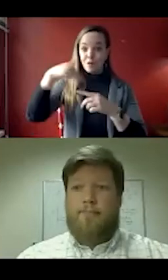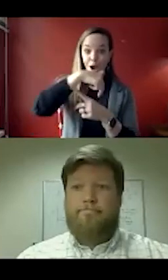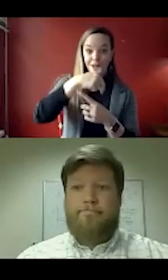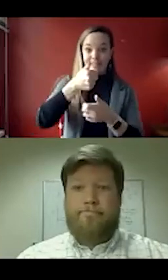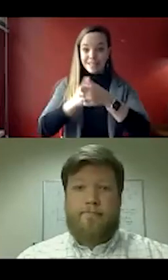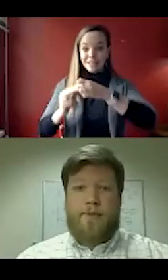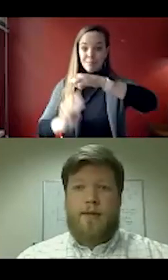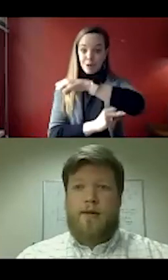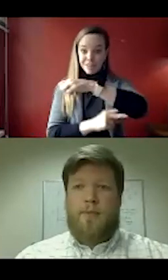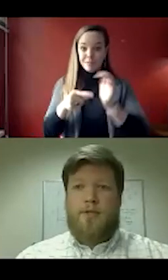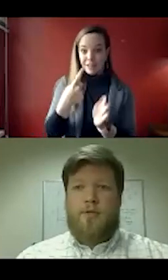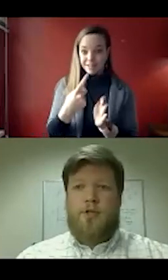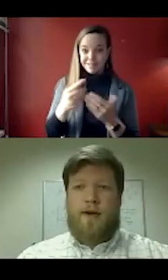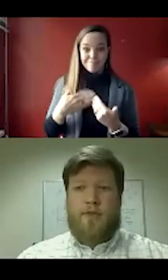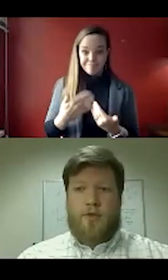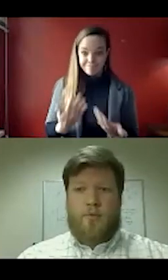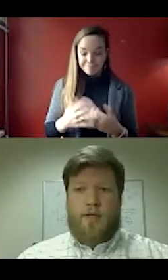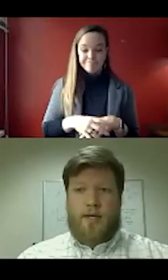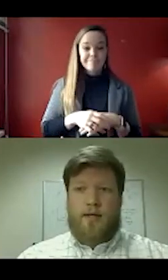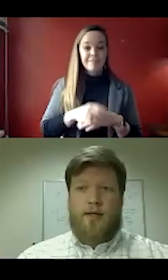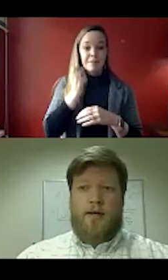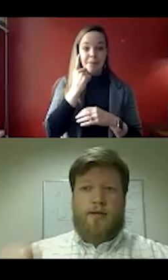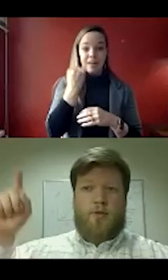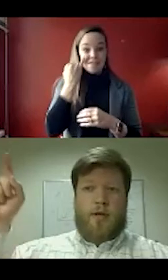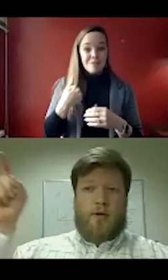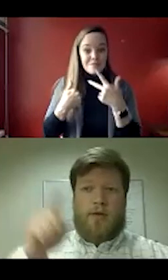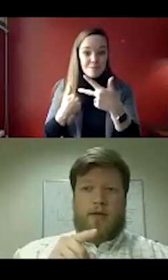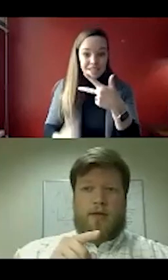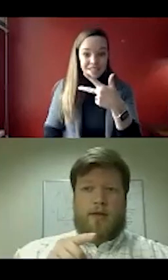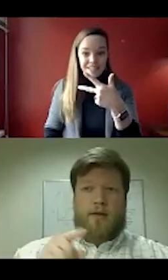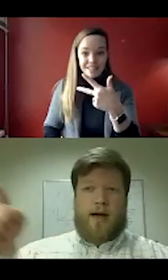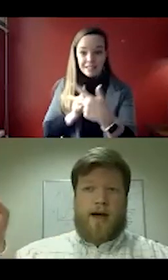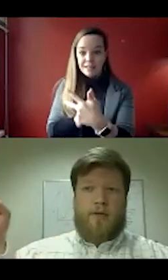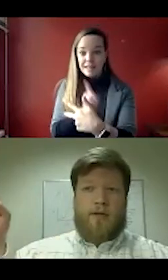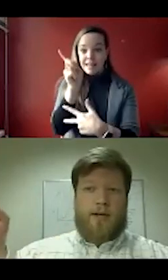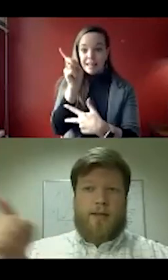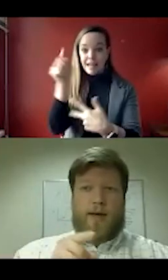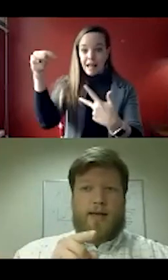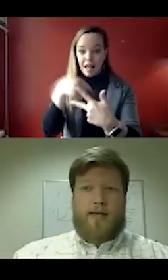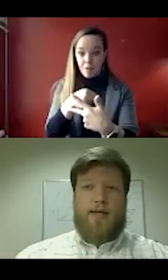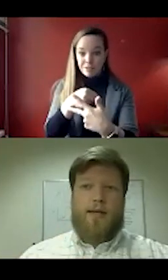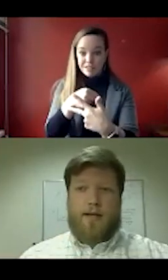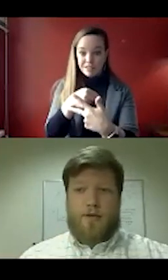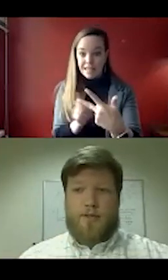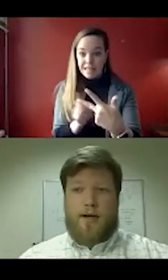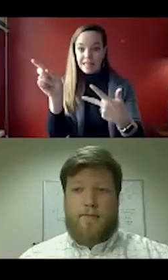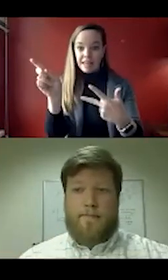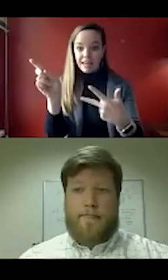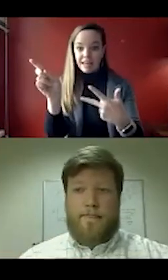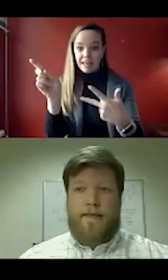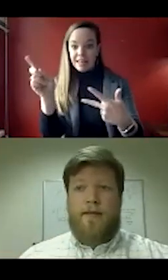given time. But as soon as you have 3, you can go in, out, and then back in, and you're